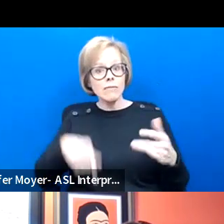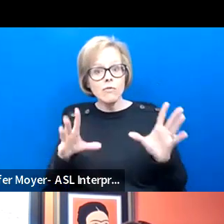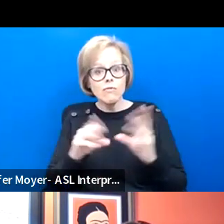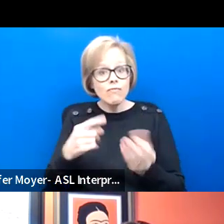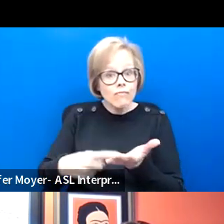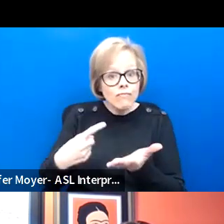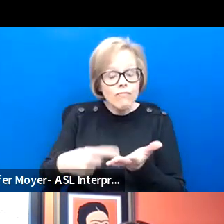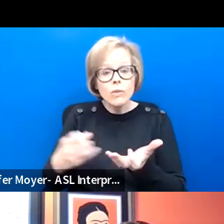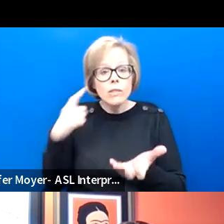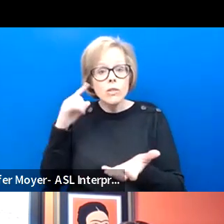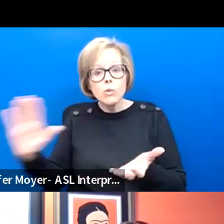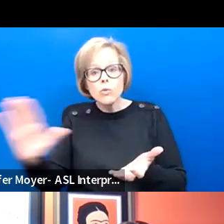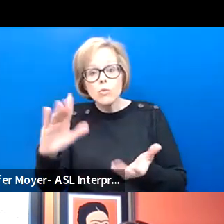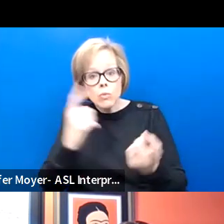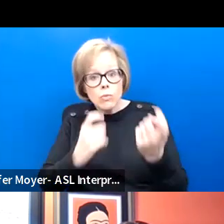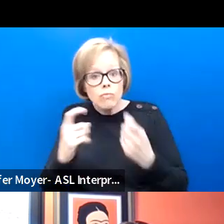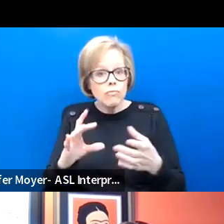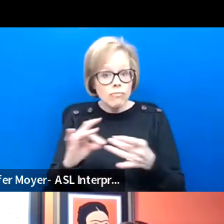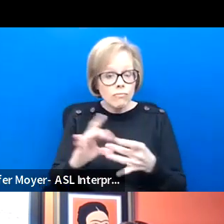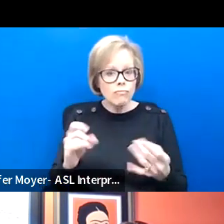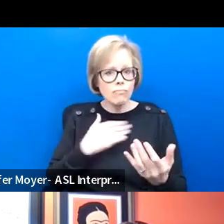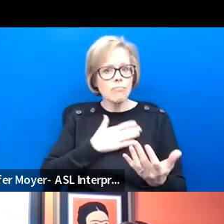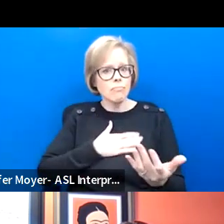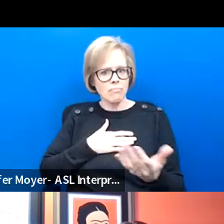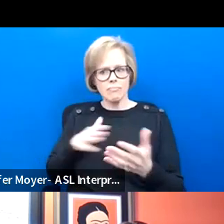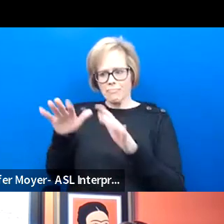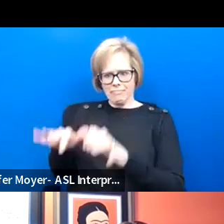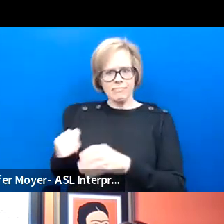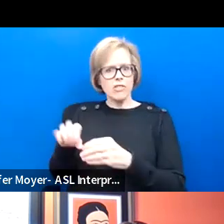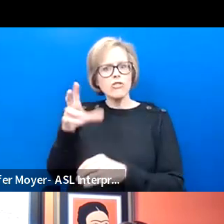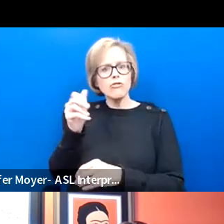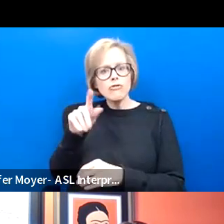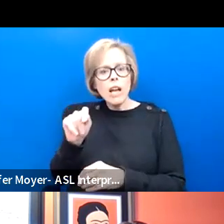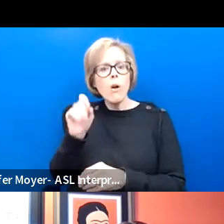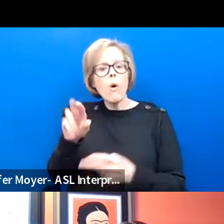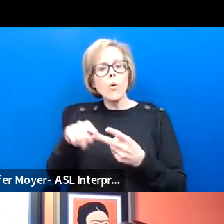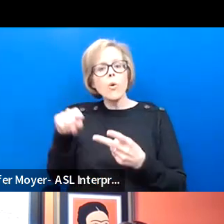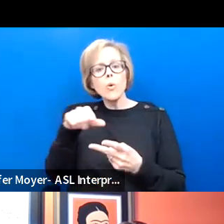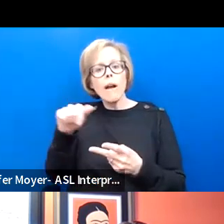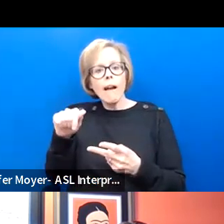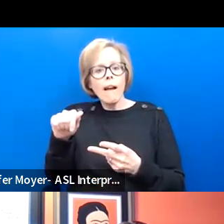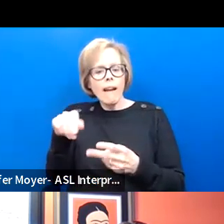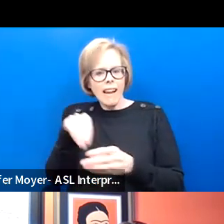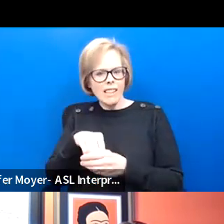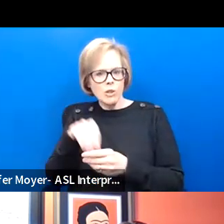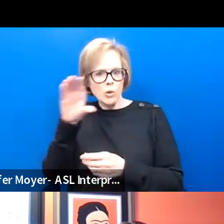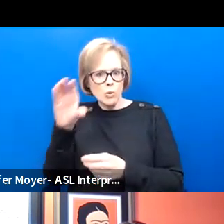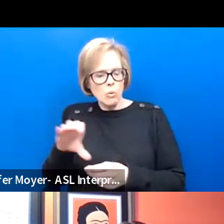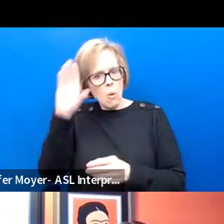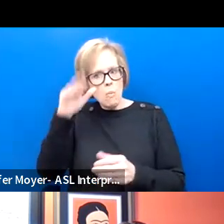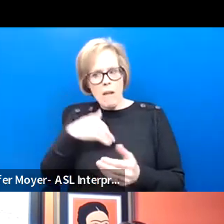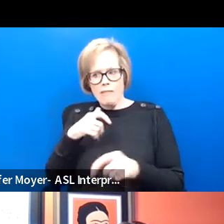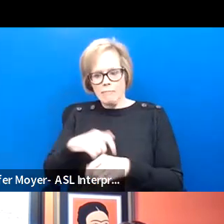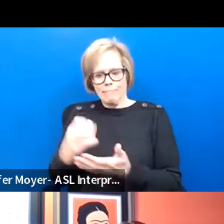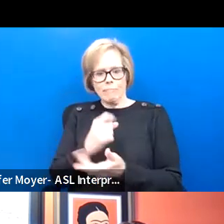to hear what questions or comments you have, so please leave them in the chat or in the Q&A session here in Zoom. I hope we'll have time to get to some of